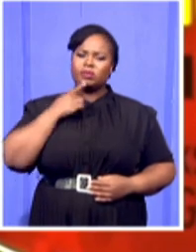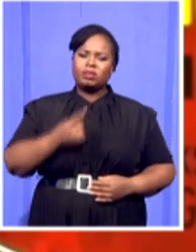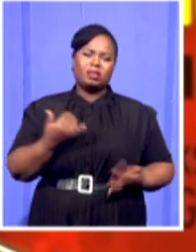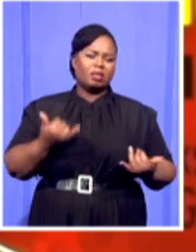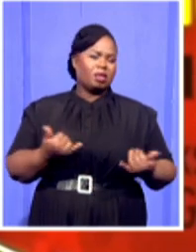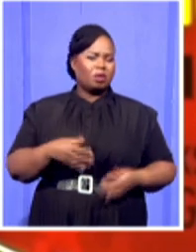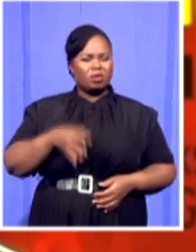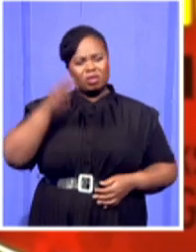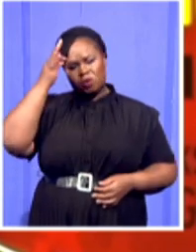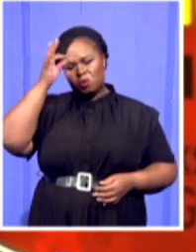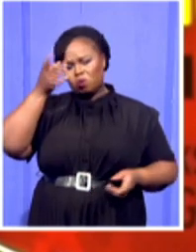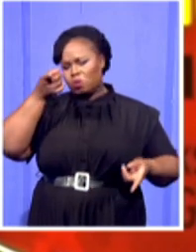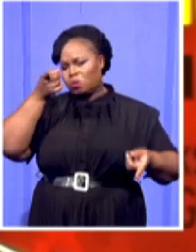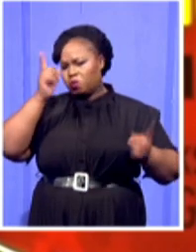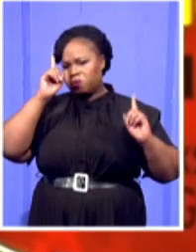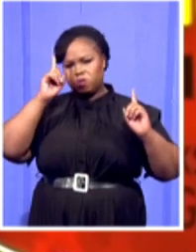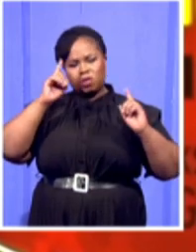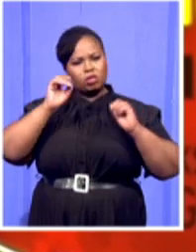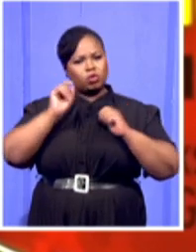real danger of imploding.